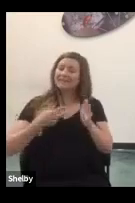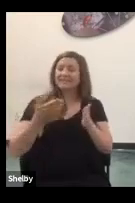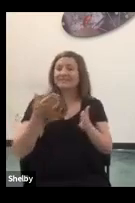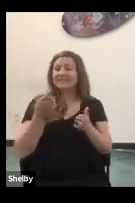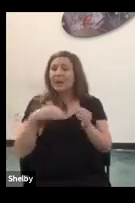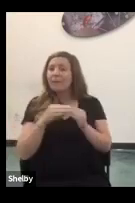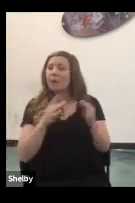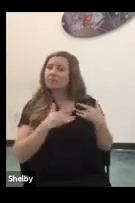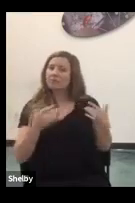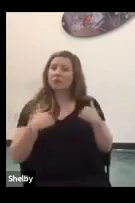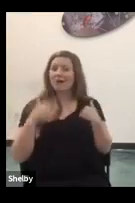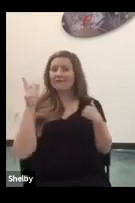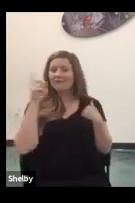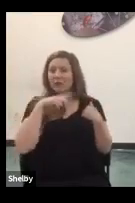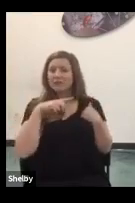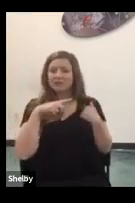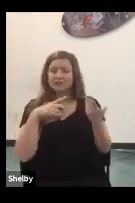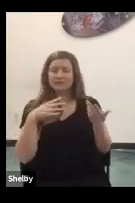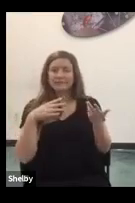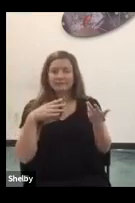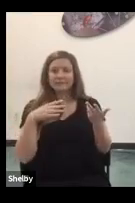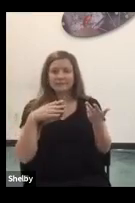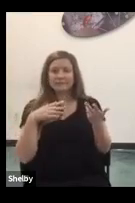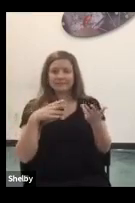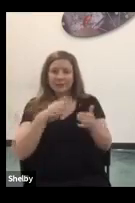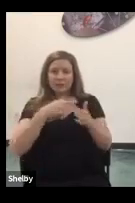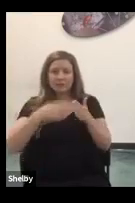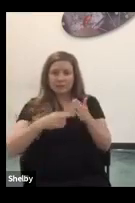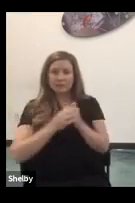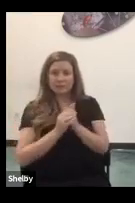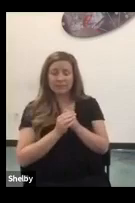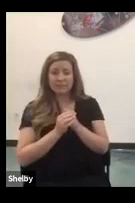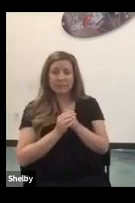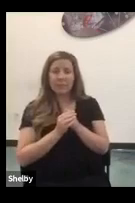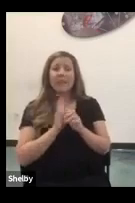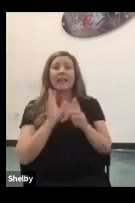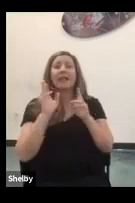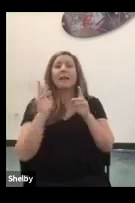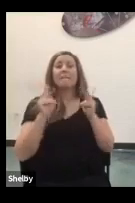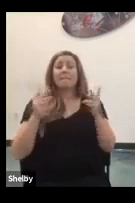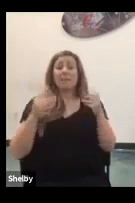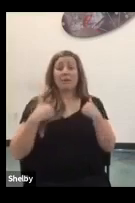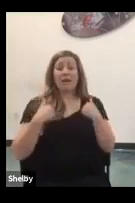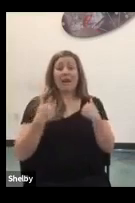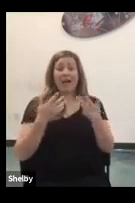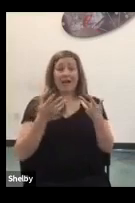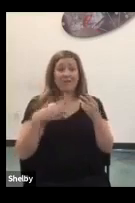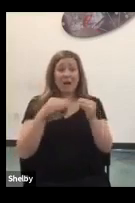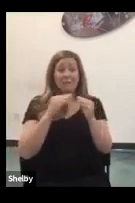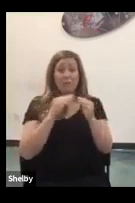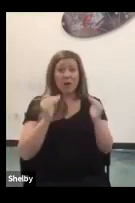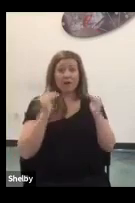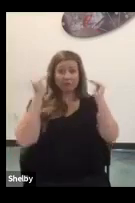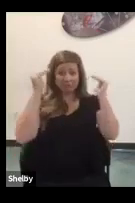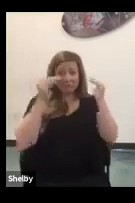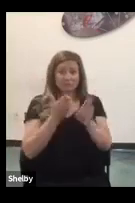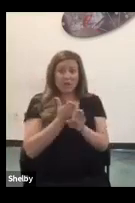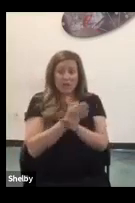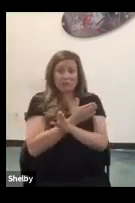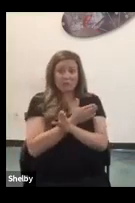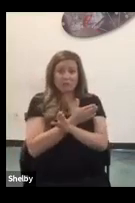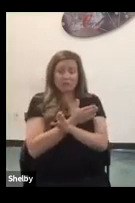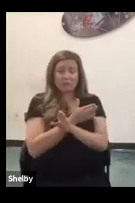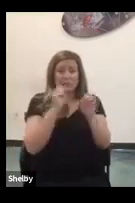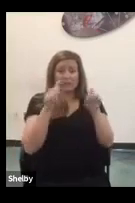by testing people who have a higher, we call it pretest probability, so other risk factors that make them more likely to have